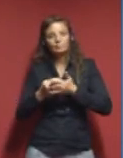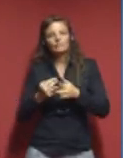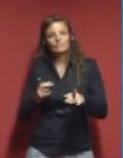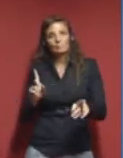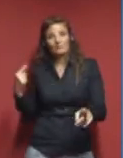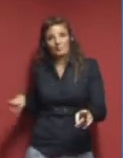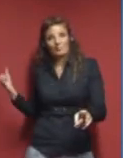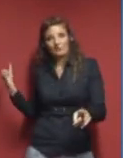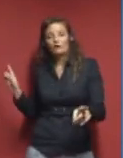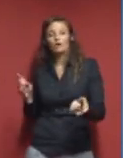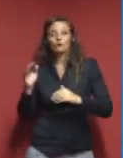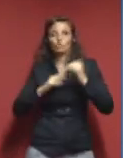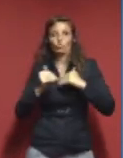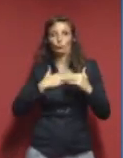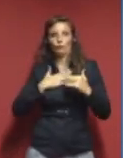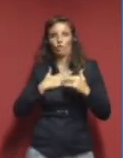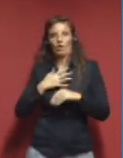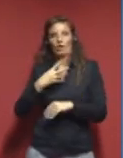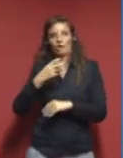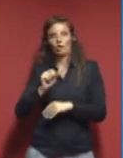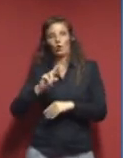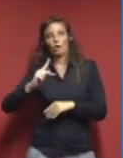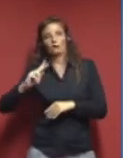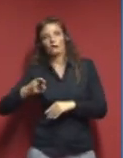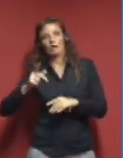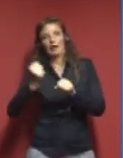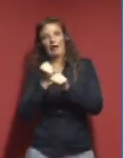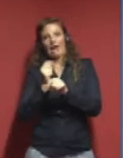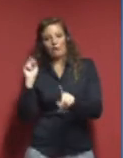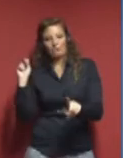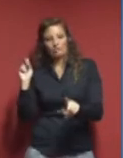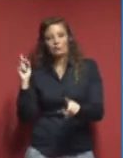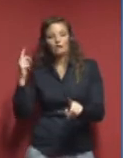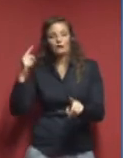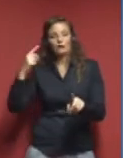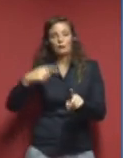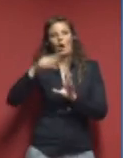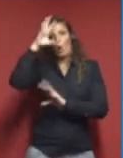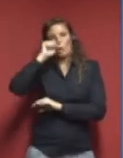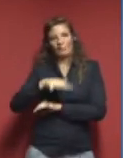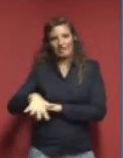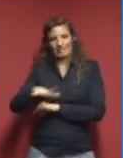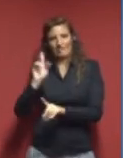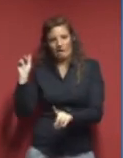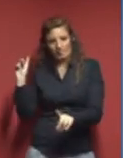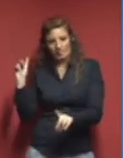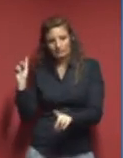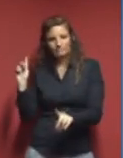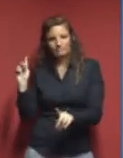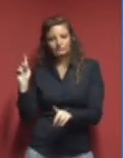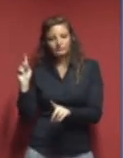Labs. This is at Carnegie Mellon University. This is as we speak,